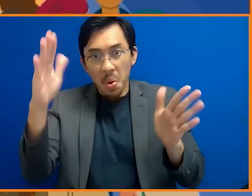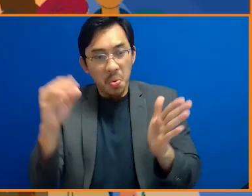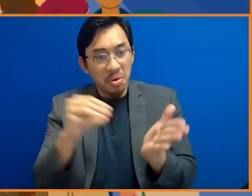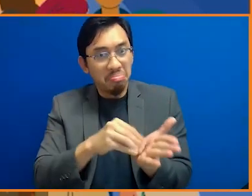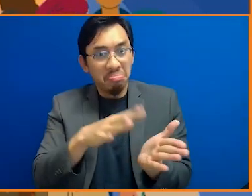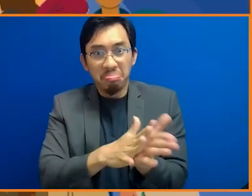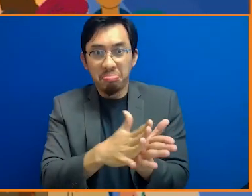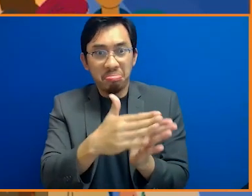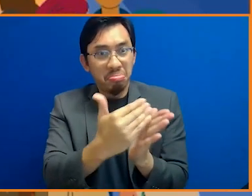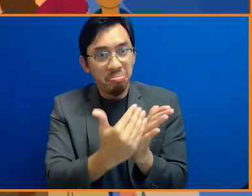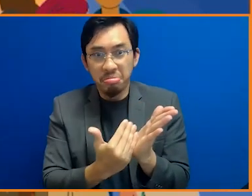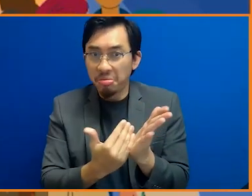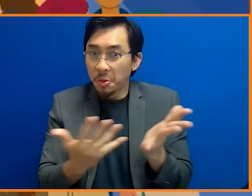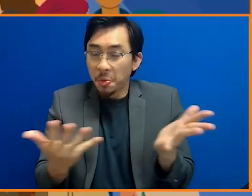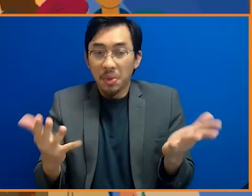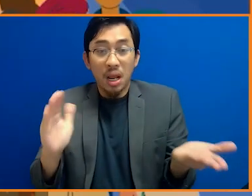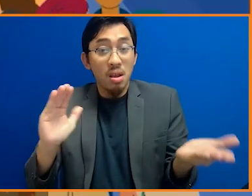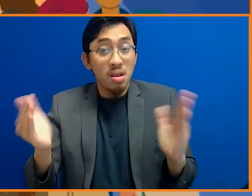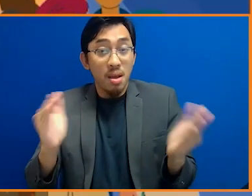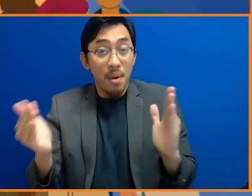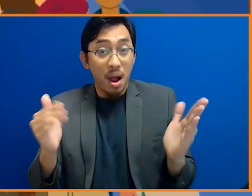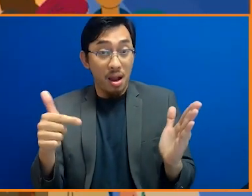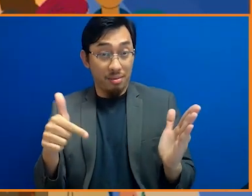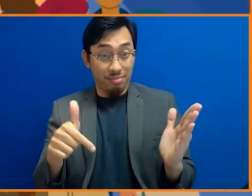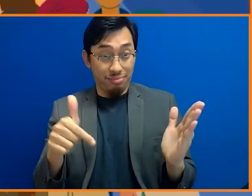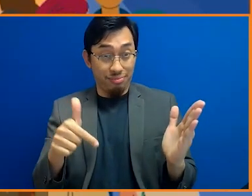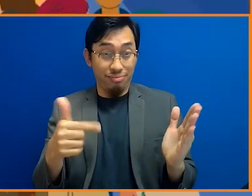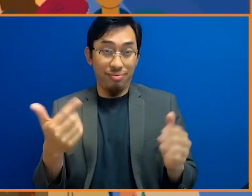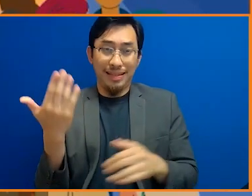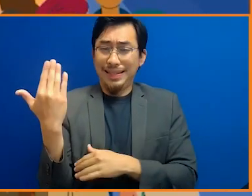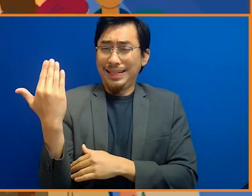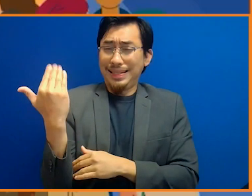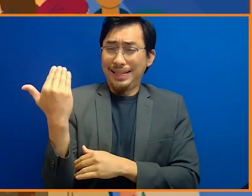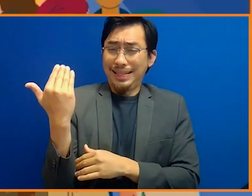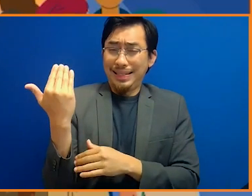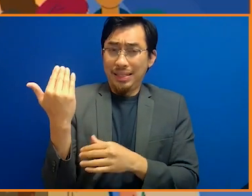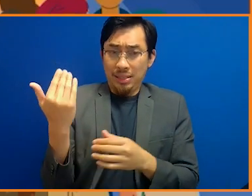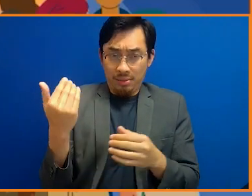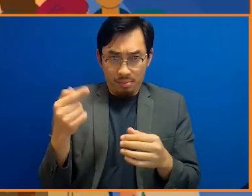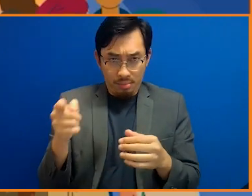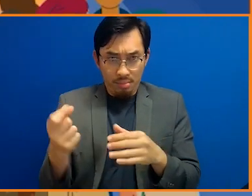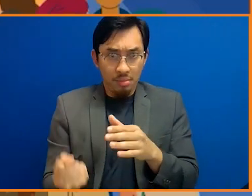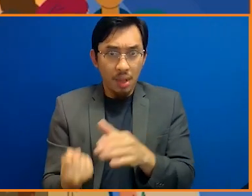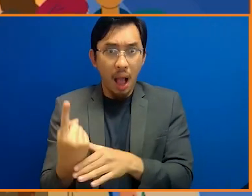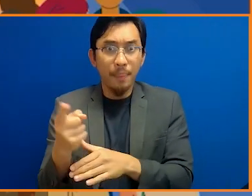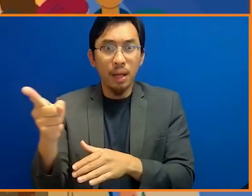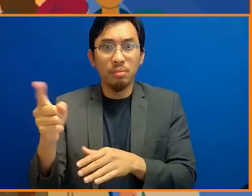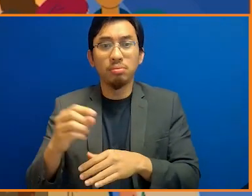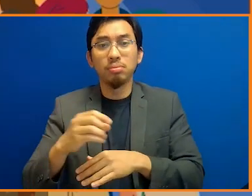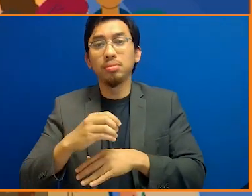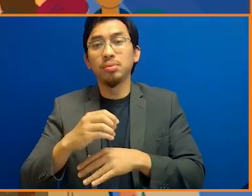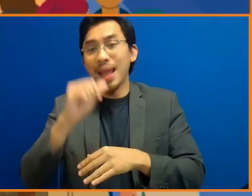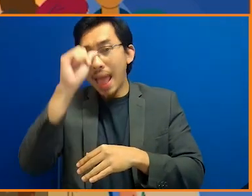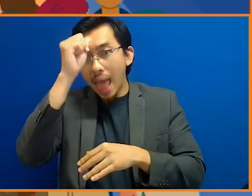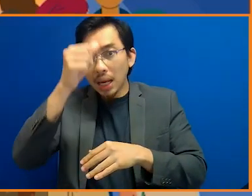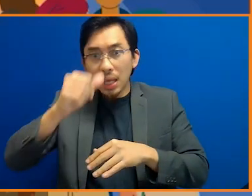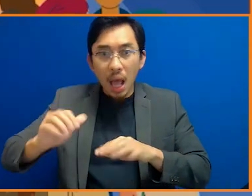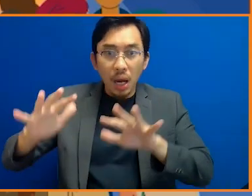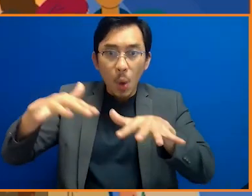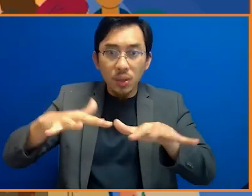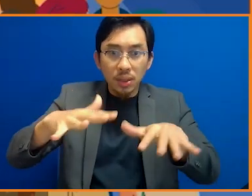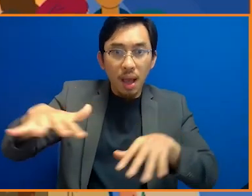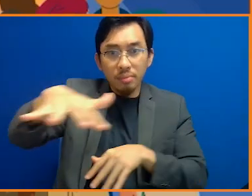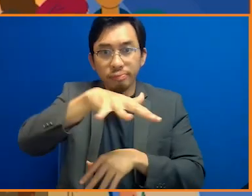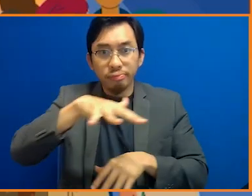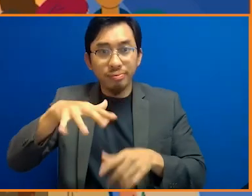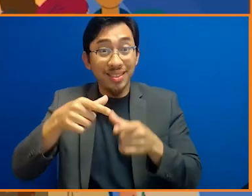but it's not quite well known compared to the mostly recently happened in Indian Ocean